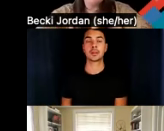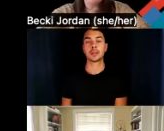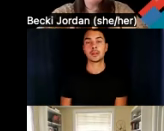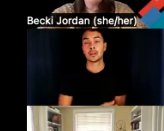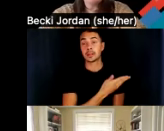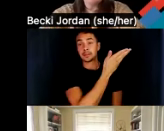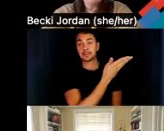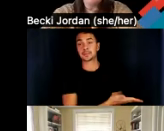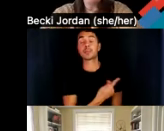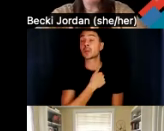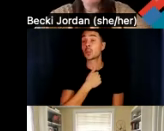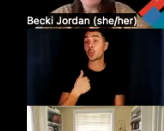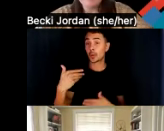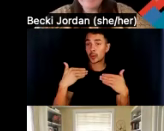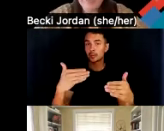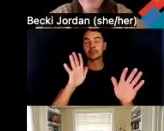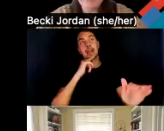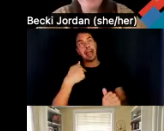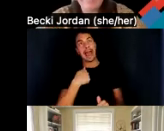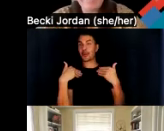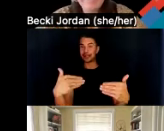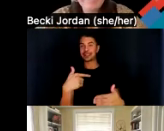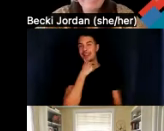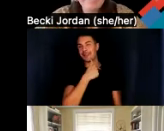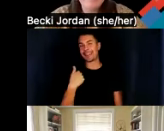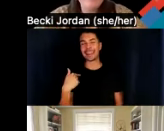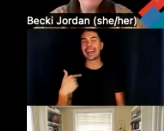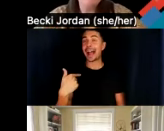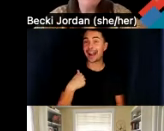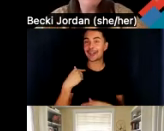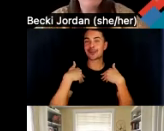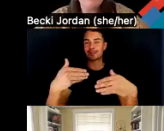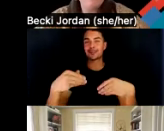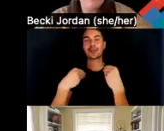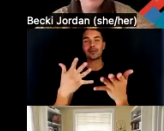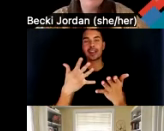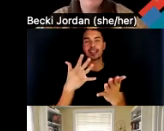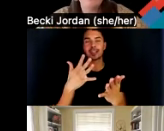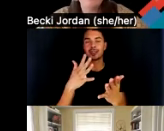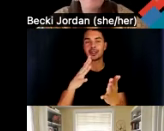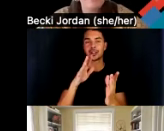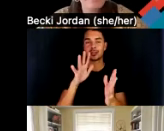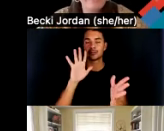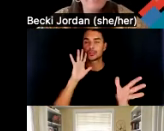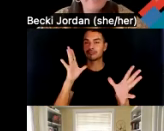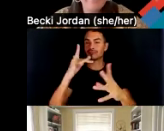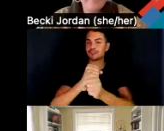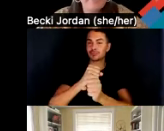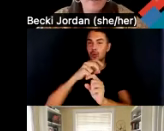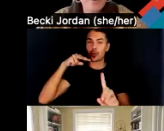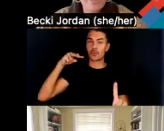So we are going to, or I'm going to, I guess, provide an overview of sexual assault response